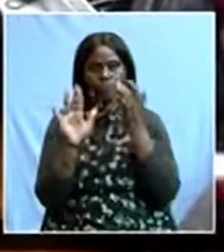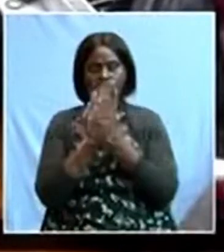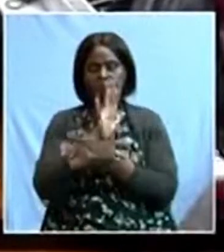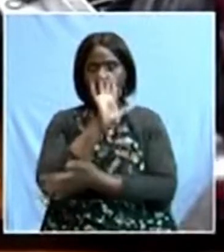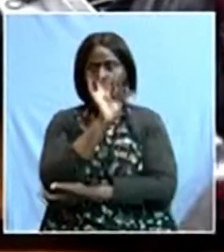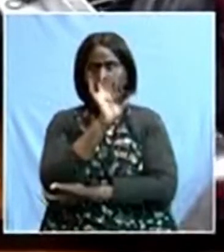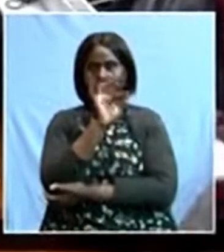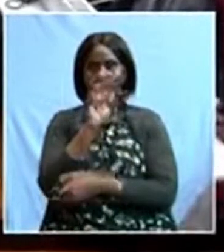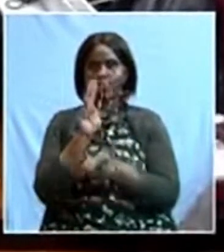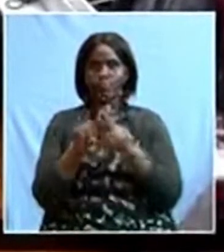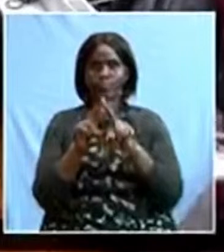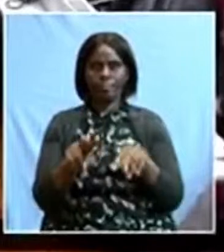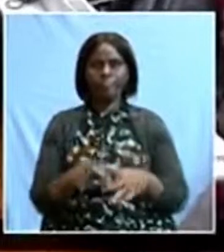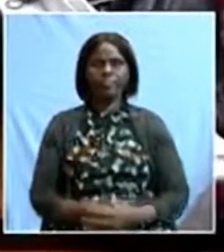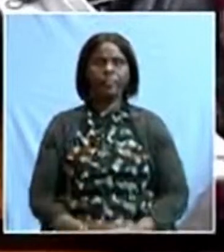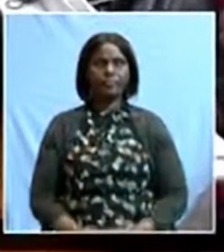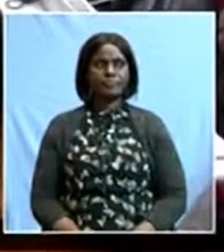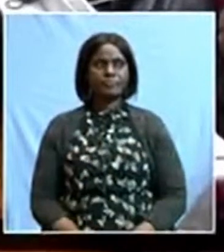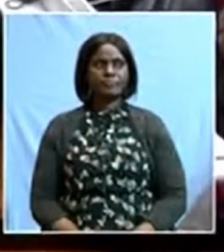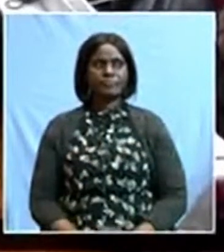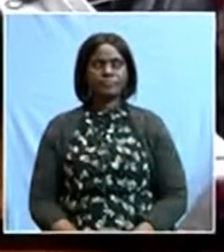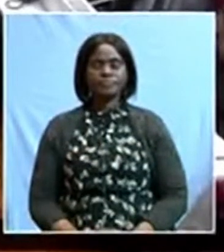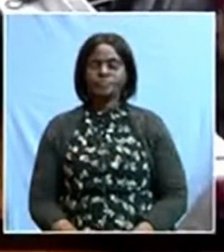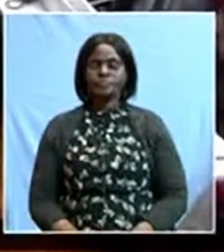Chair. Page 9.